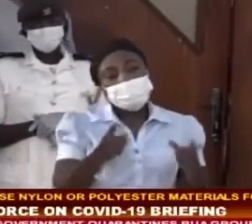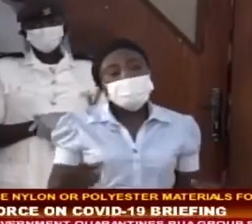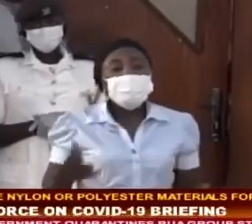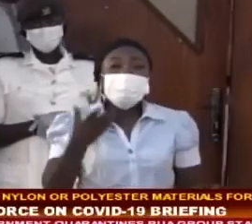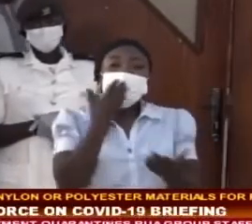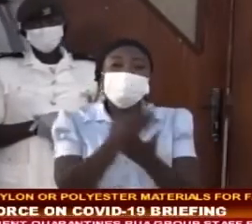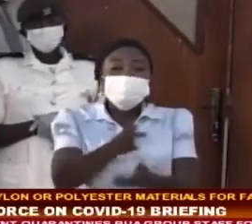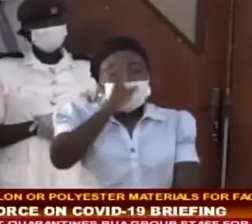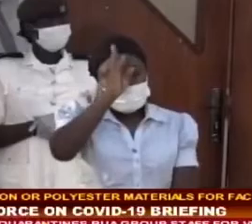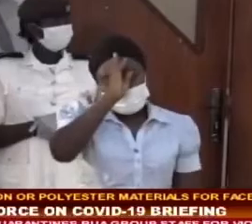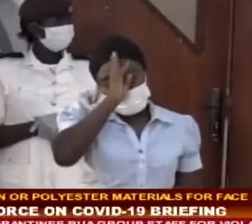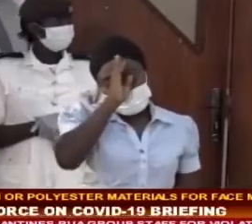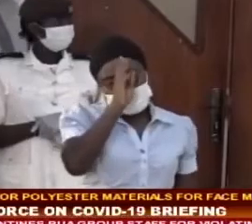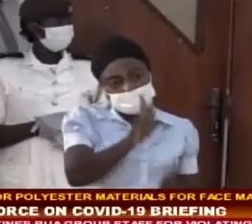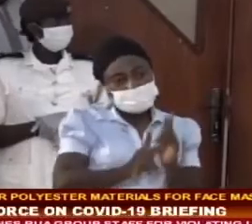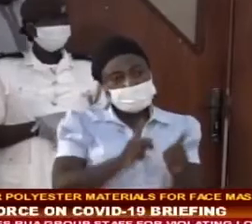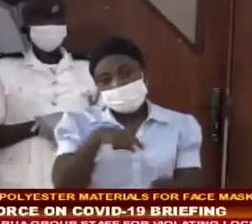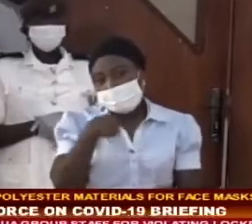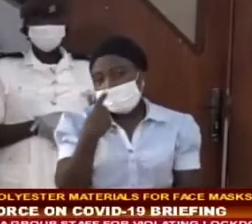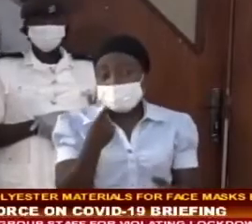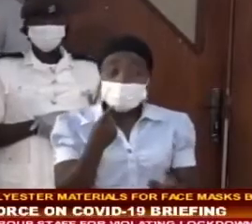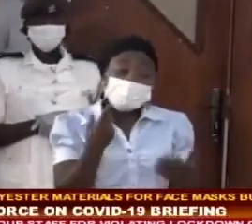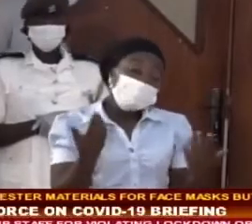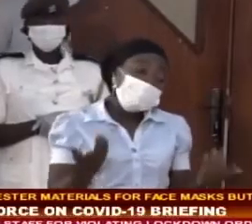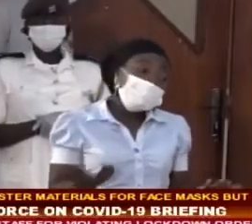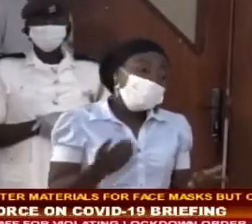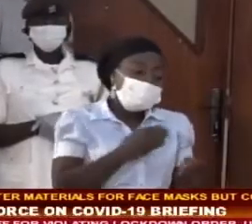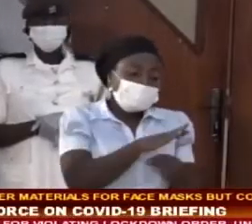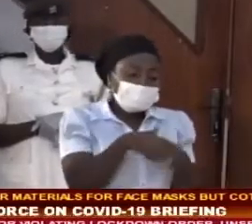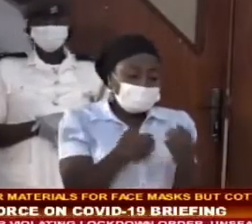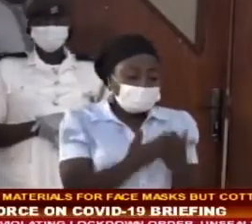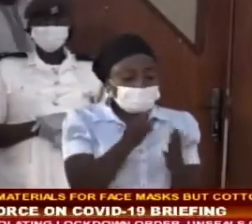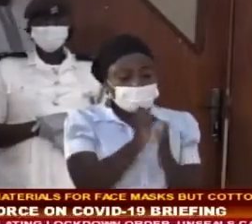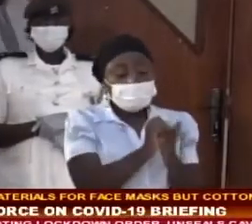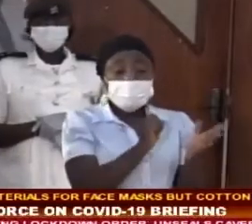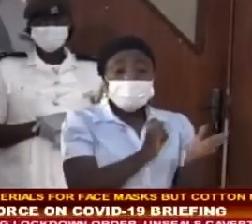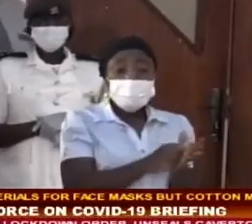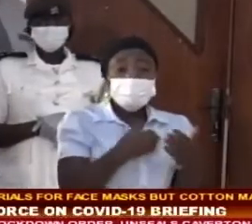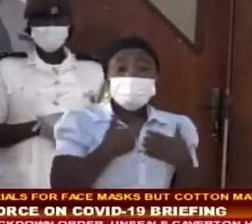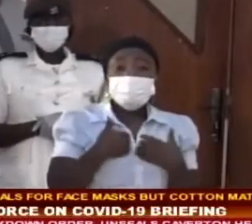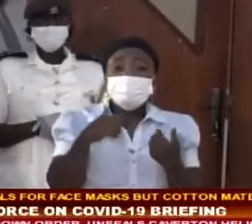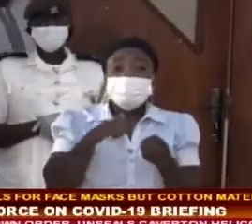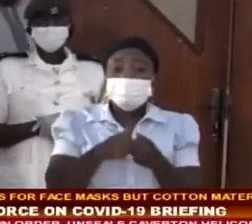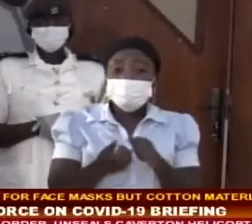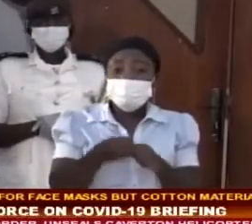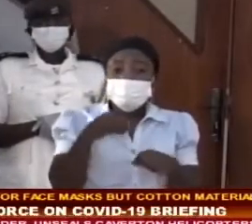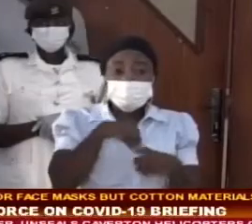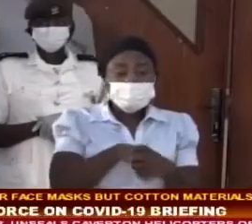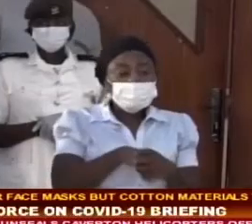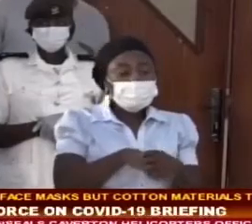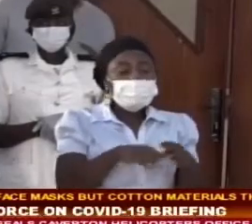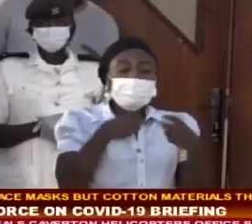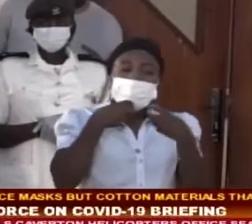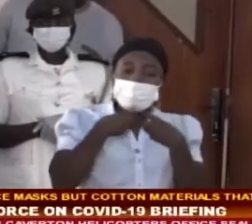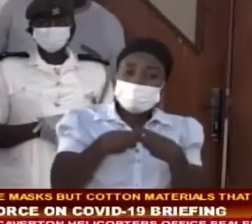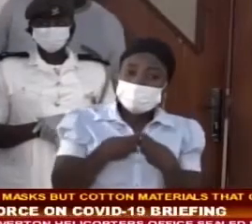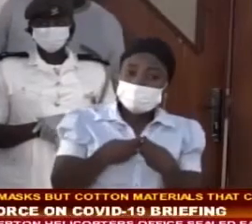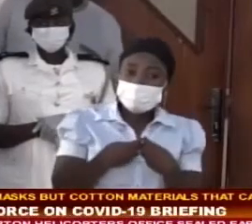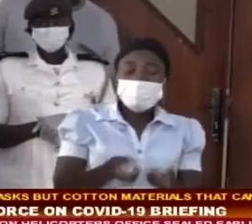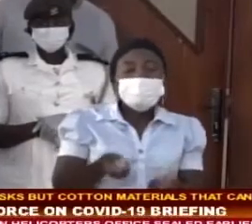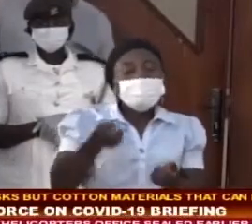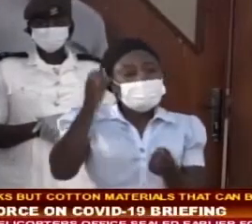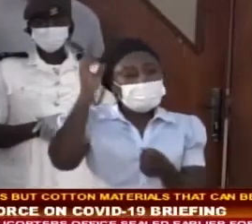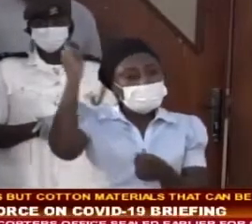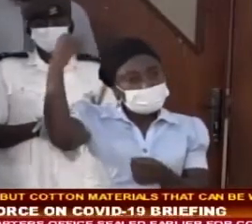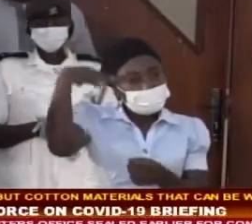na iwoke nke Minister na Humaka States agụma akwụkwọ anyị ekelele gị na ịnọnyere anyị n'ụbọchị nke taa n'ihi na anyị hụrụ na